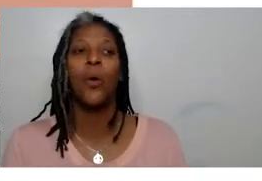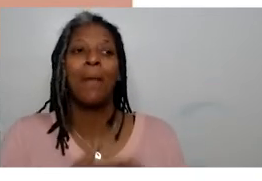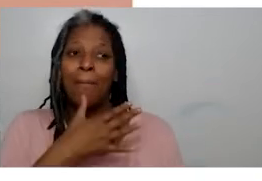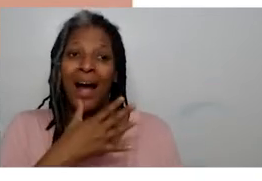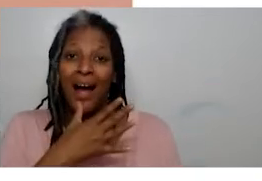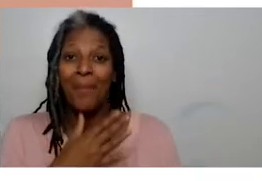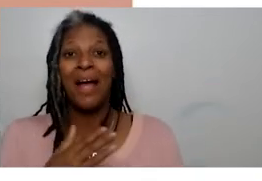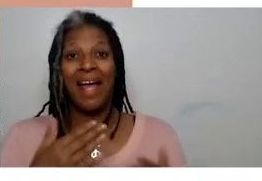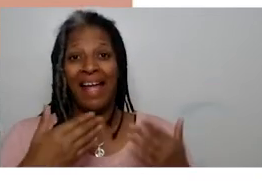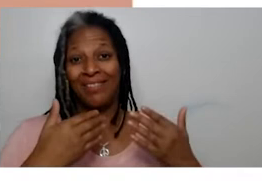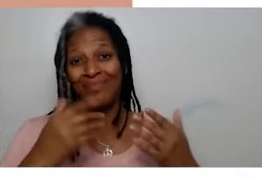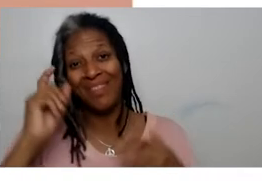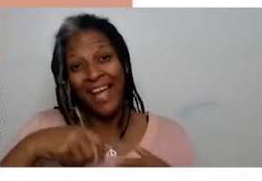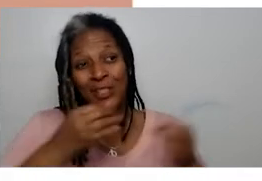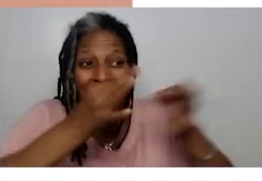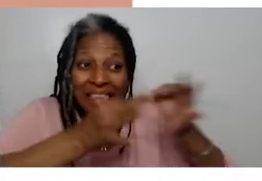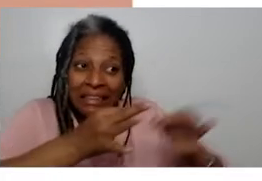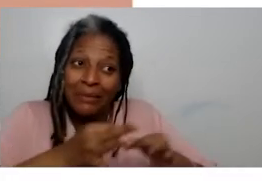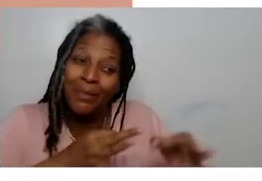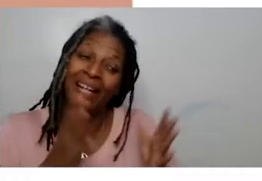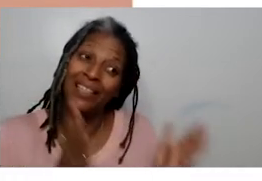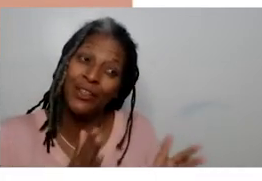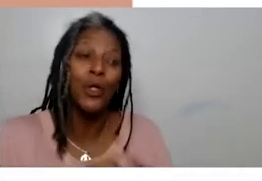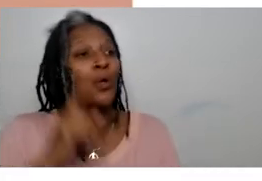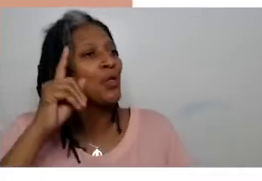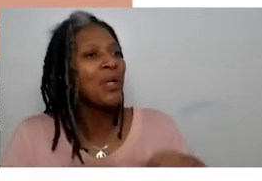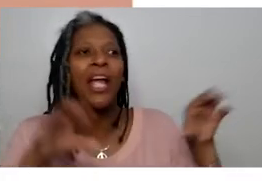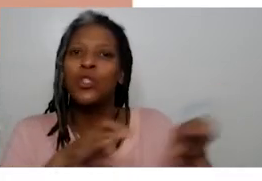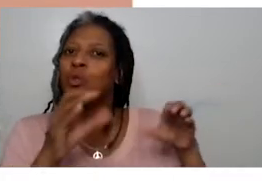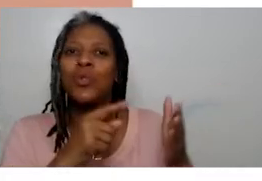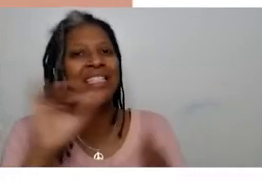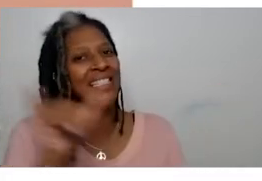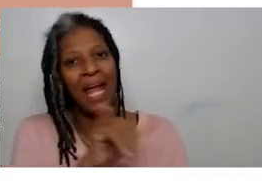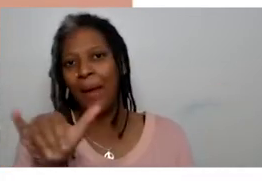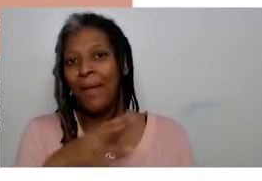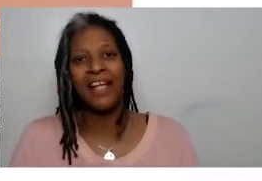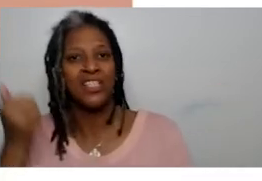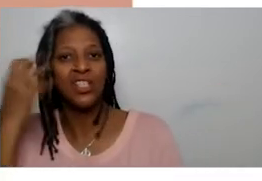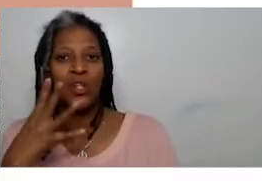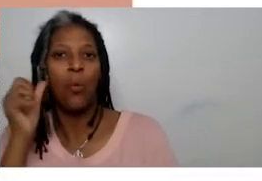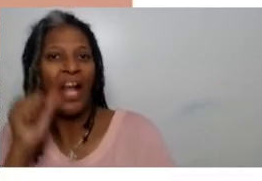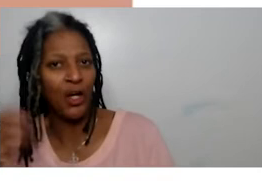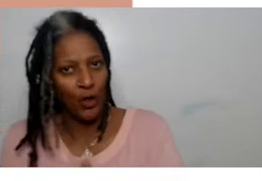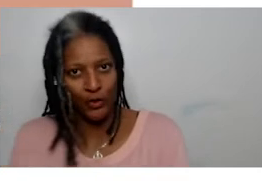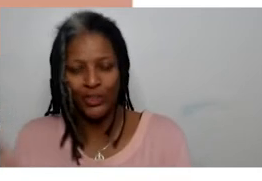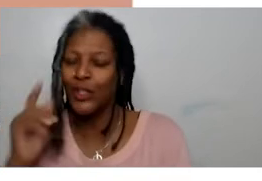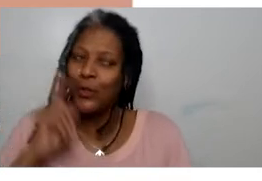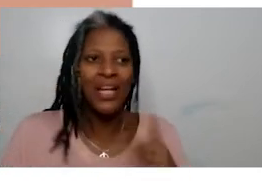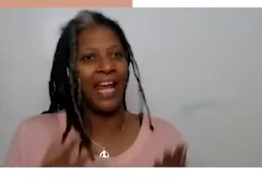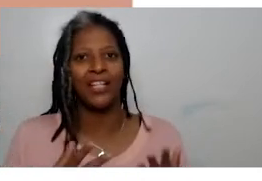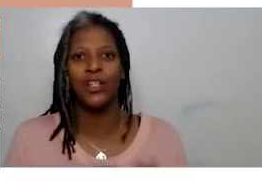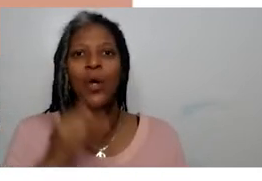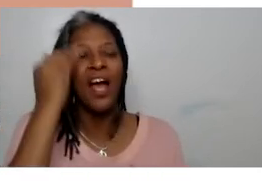you suspended from school or kicked out of school or targeted by your teachers. So you have to recognize that